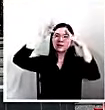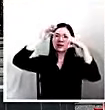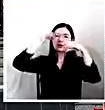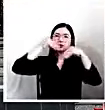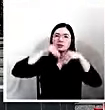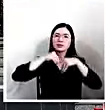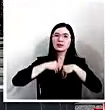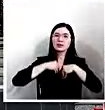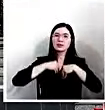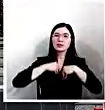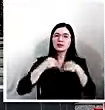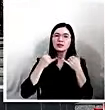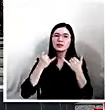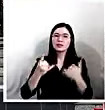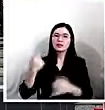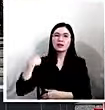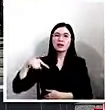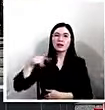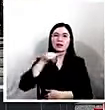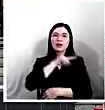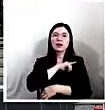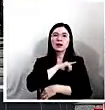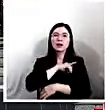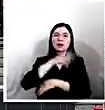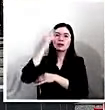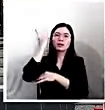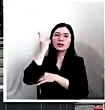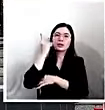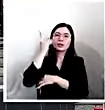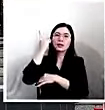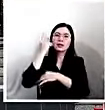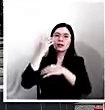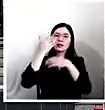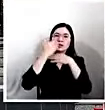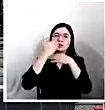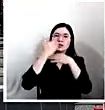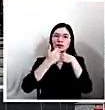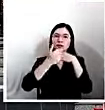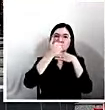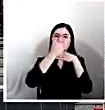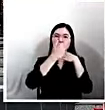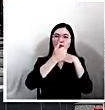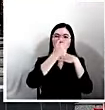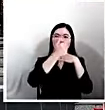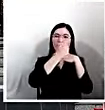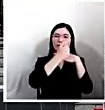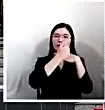heaven, give us this day our daily